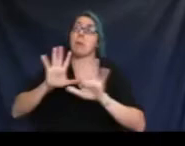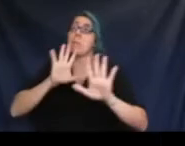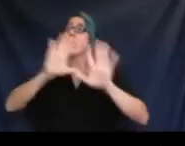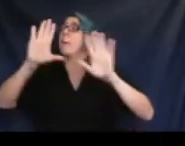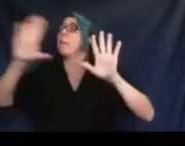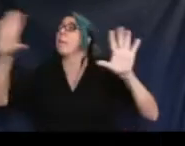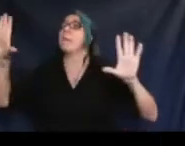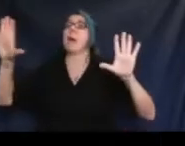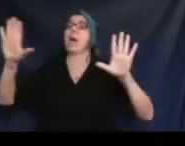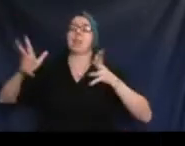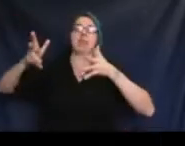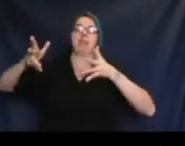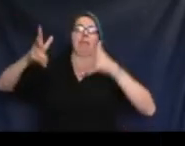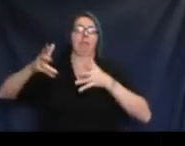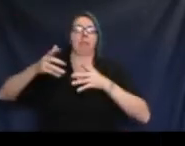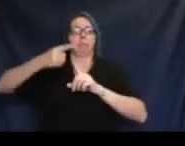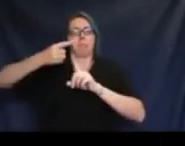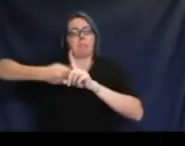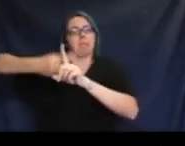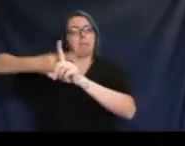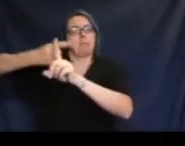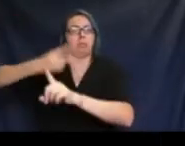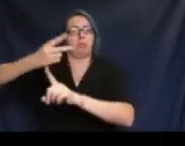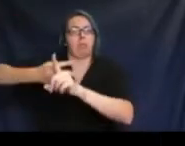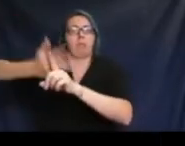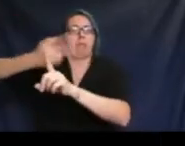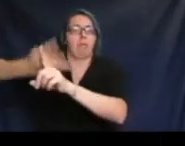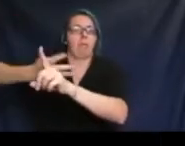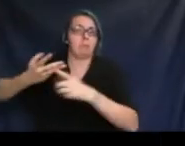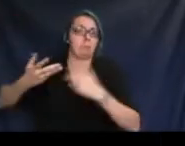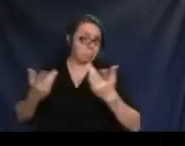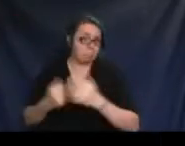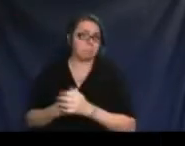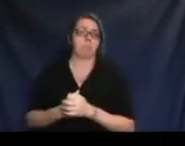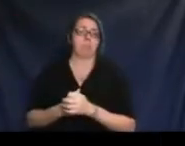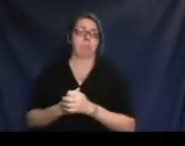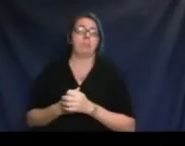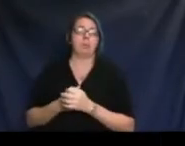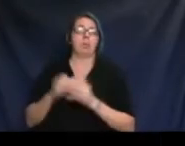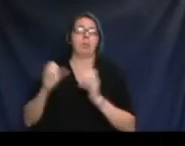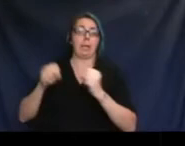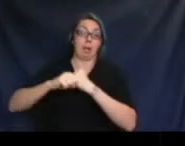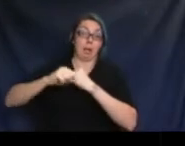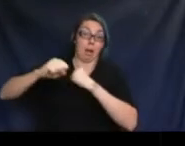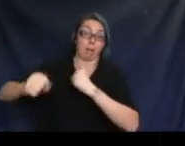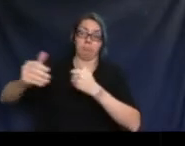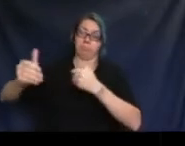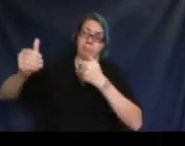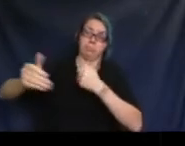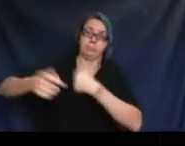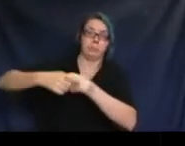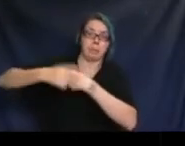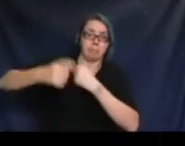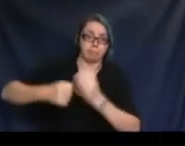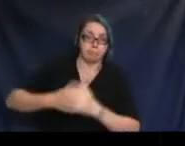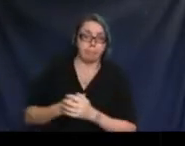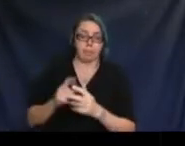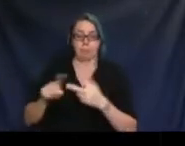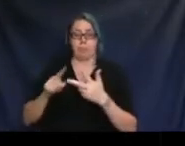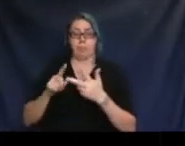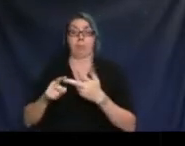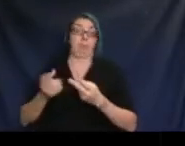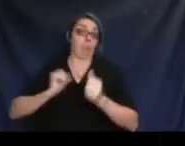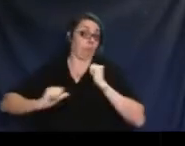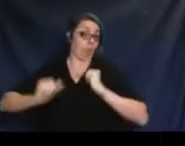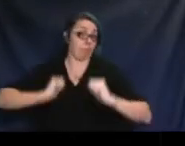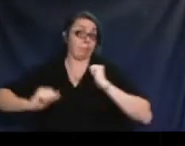for visual artwork, or multiple performances occurring over an extended period of time for performance-based work, is realized